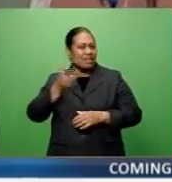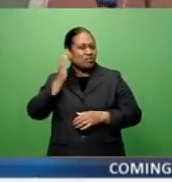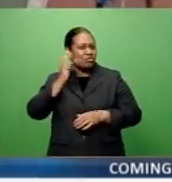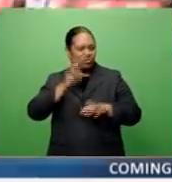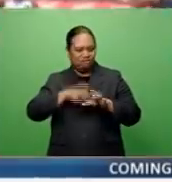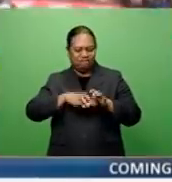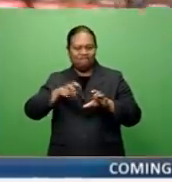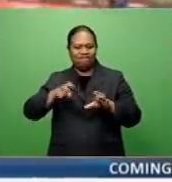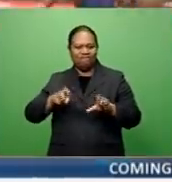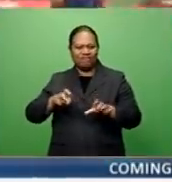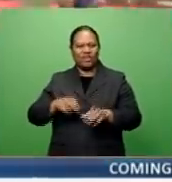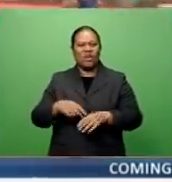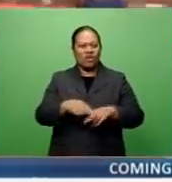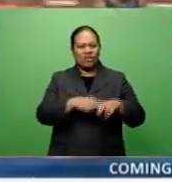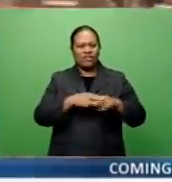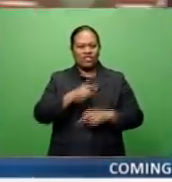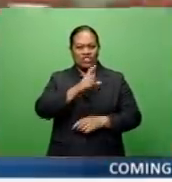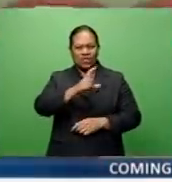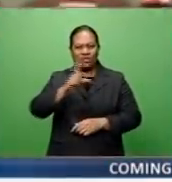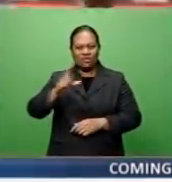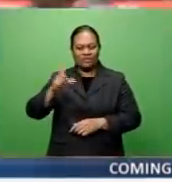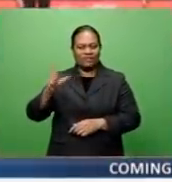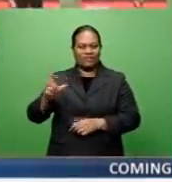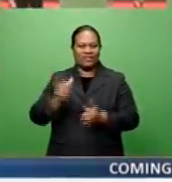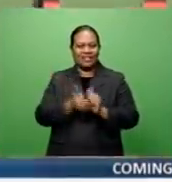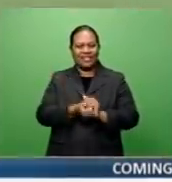to miss out on Fiji finals.